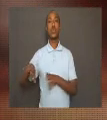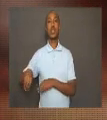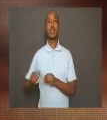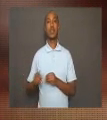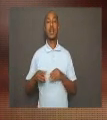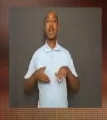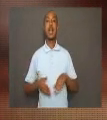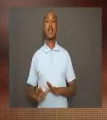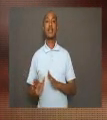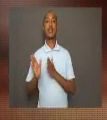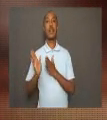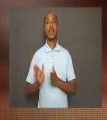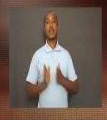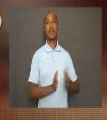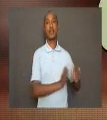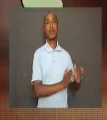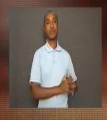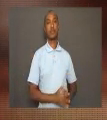Students, let's get ready.